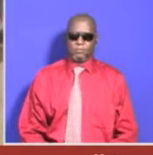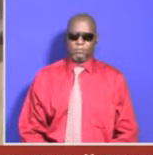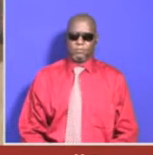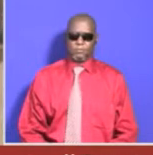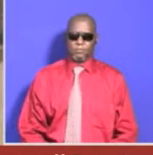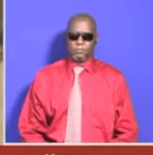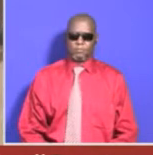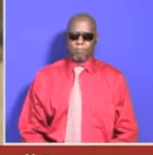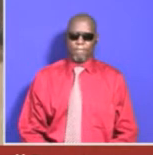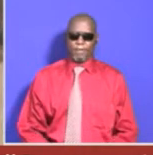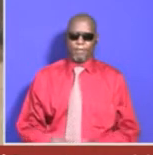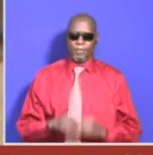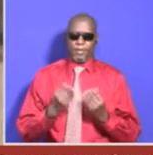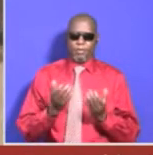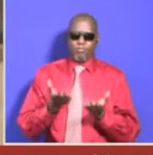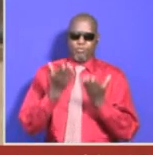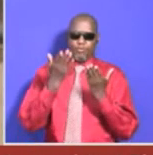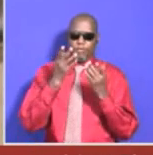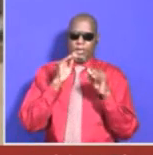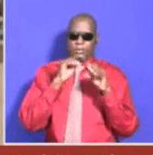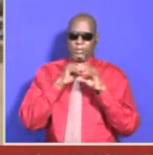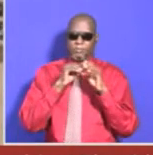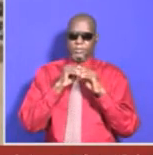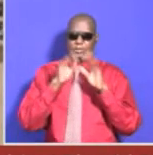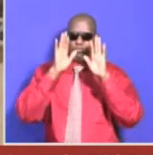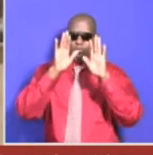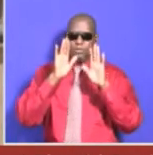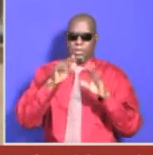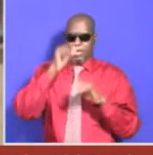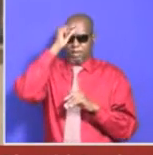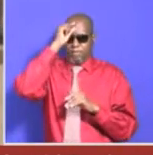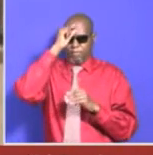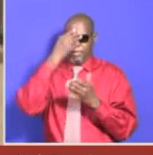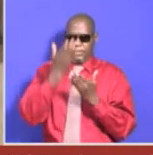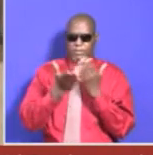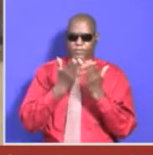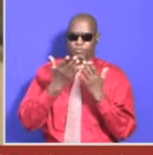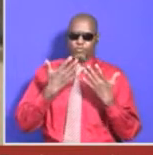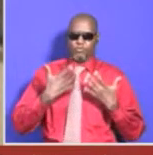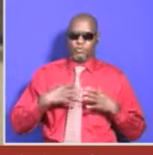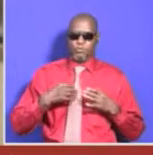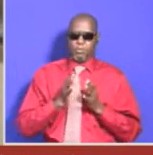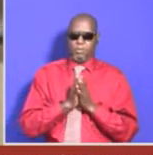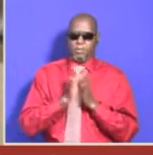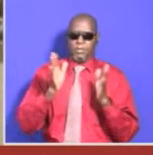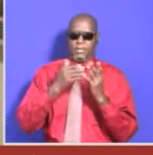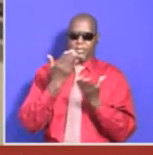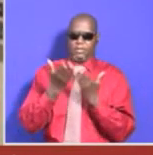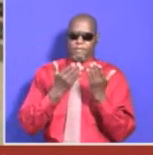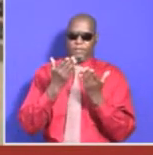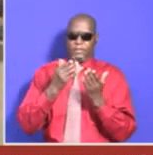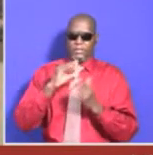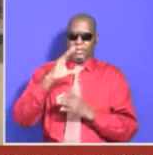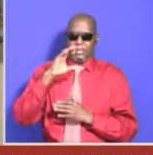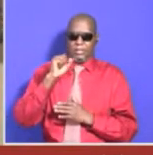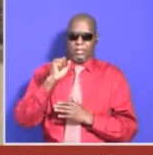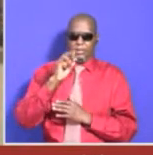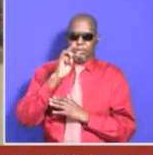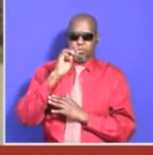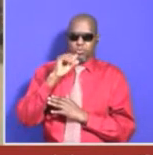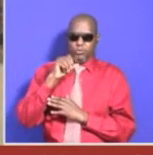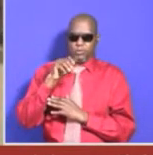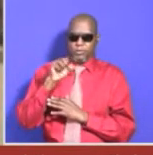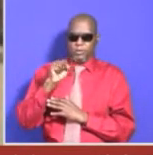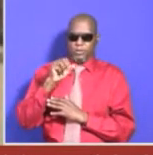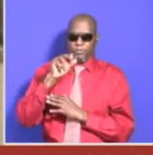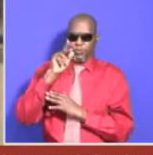In a bid to enhance accessibility to essential government services for residents, Public Service Cabinet Secretary Moses Kuria